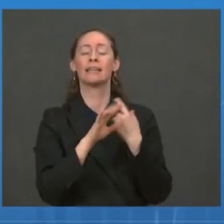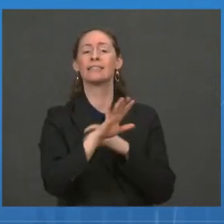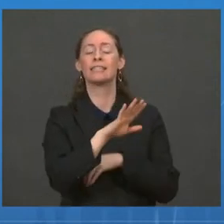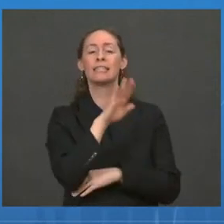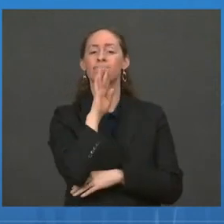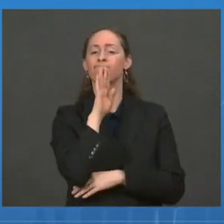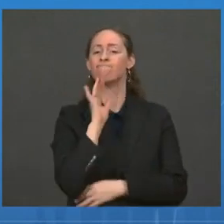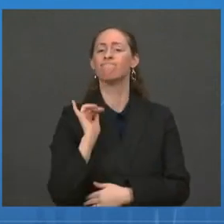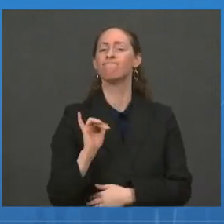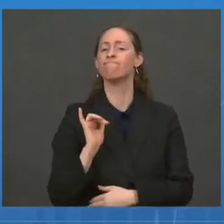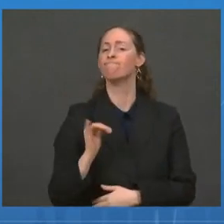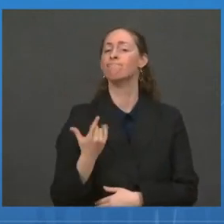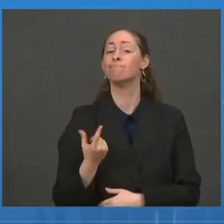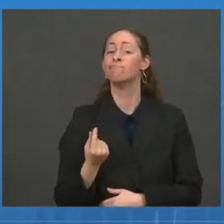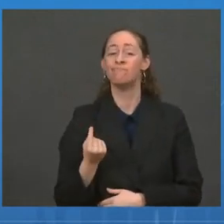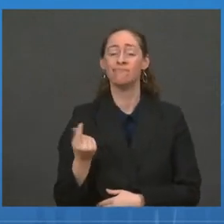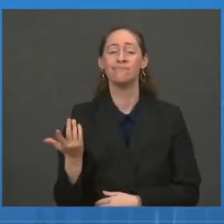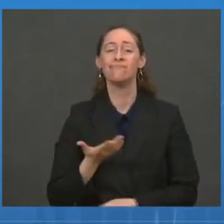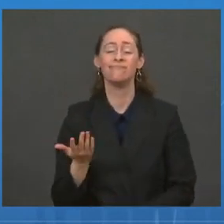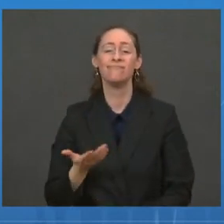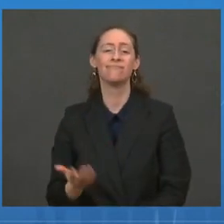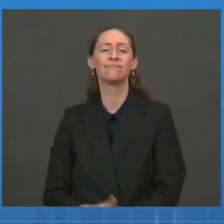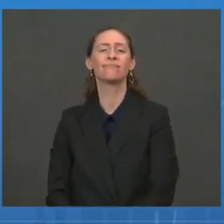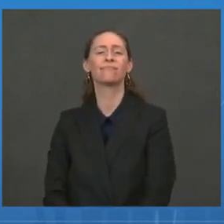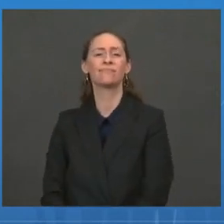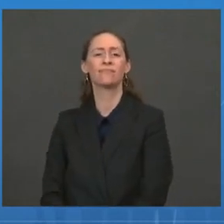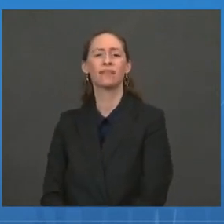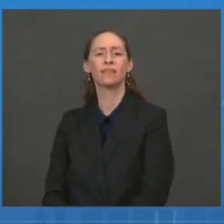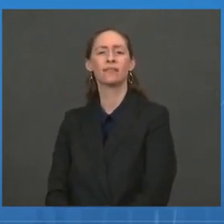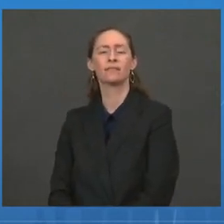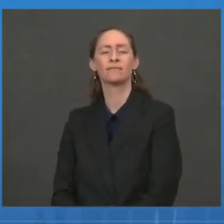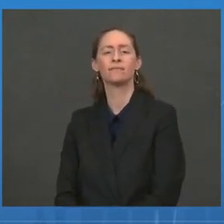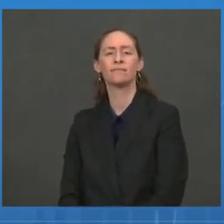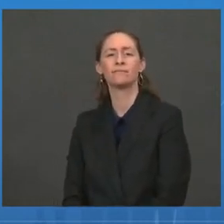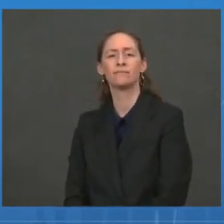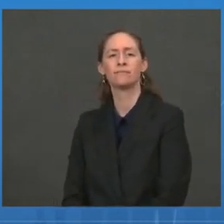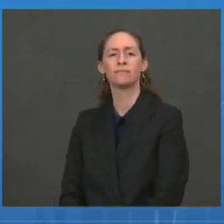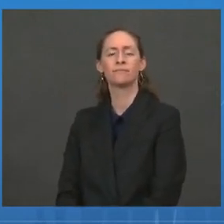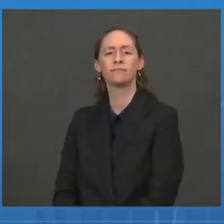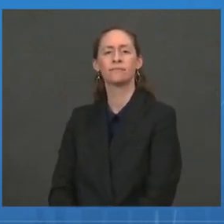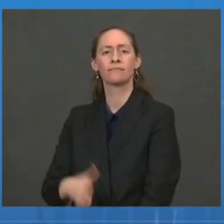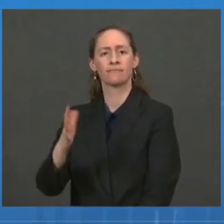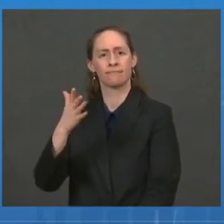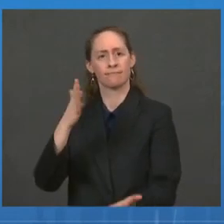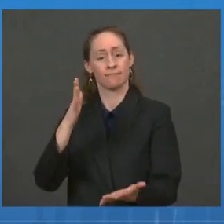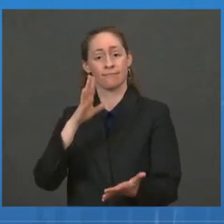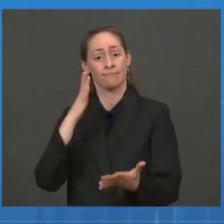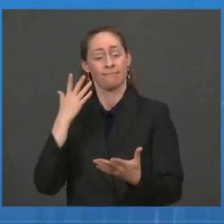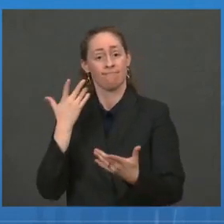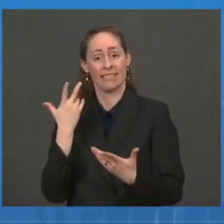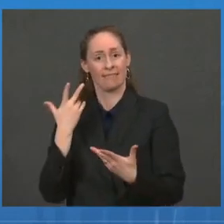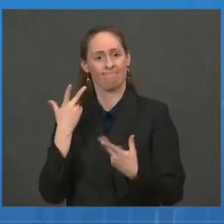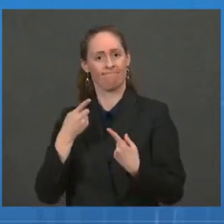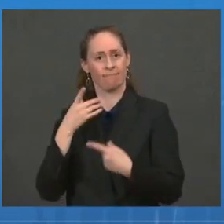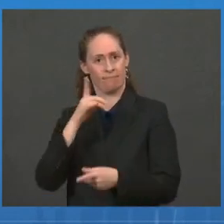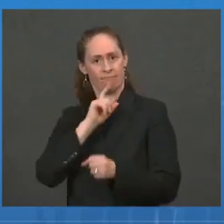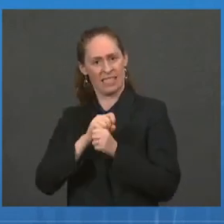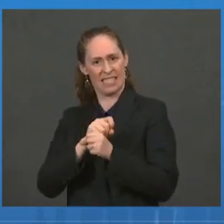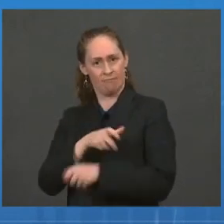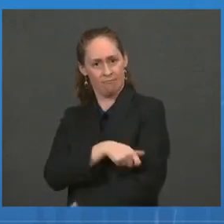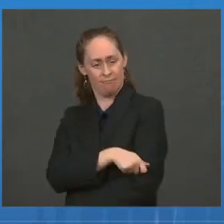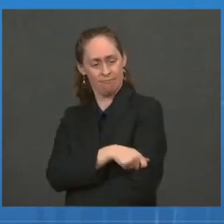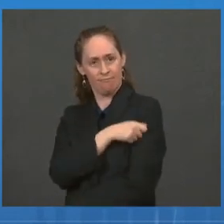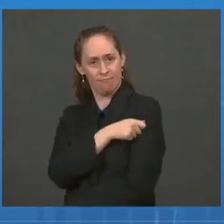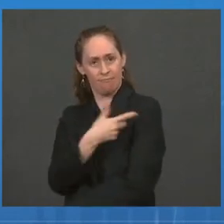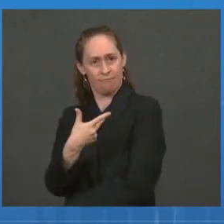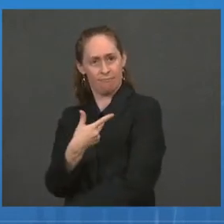getting vaccines into people's arms in southern african countries and in other low and middle income countries is really very